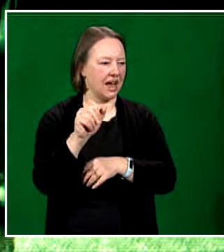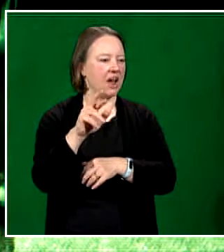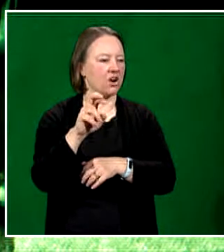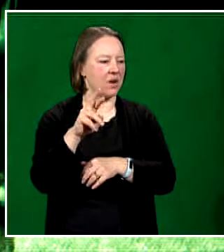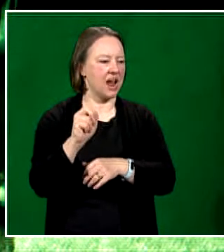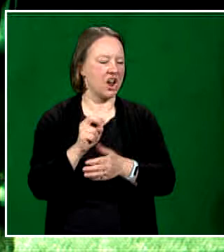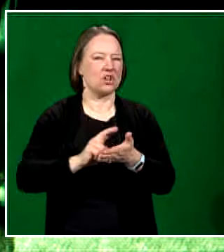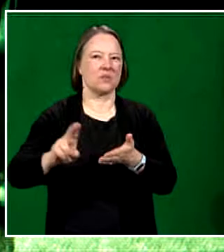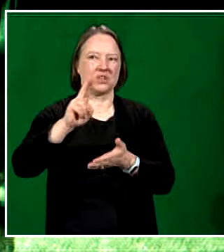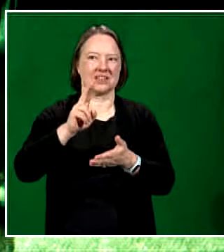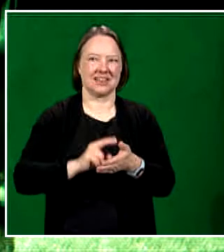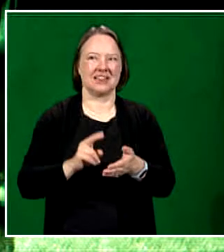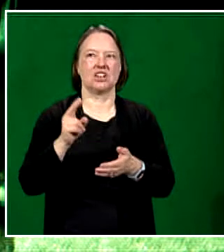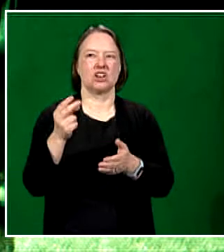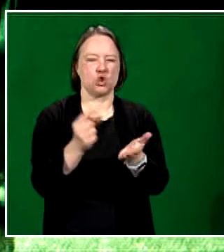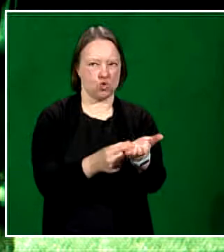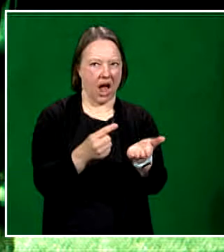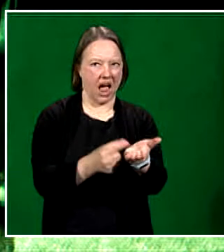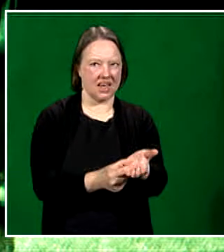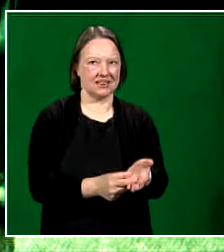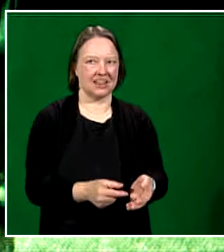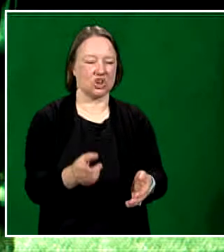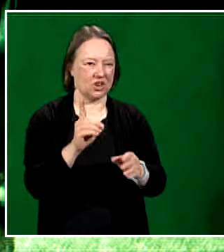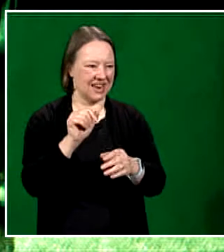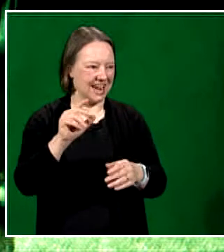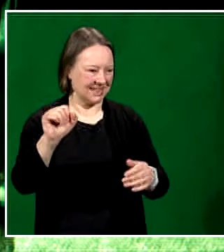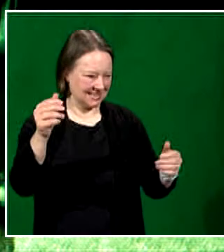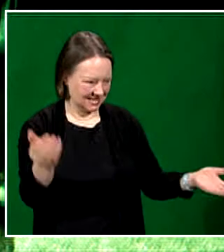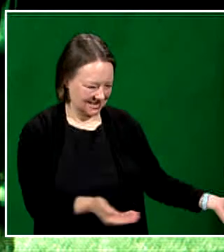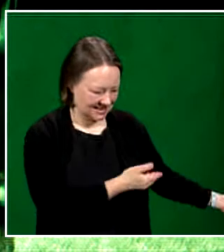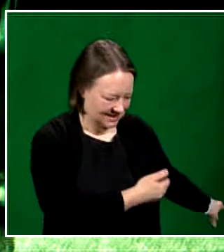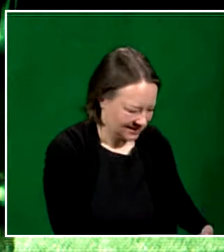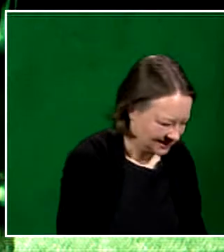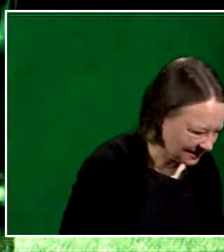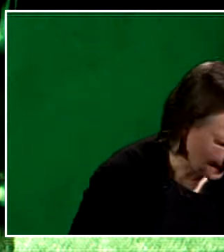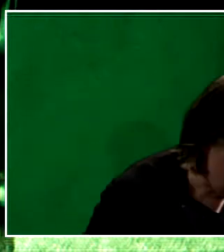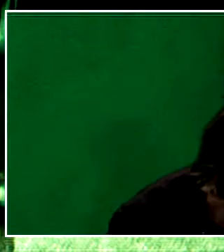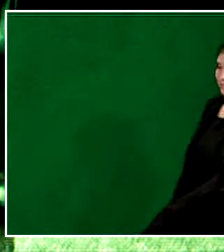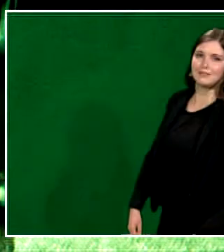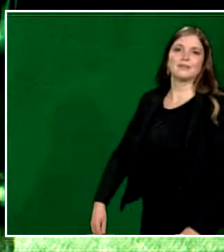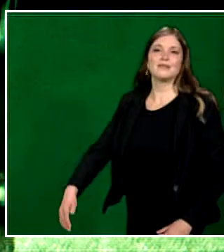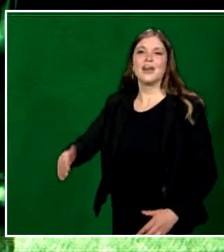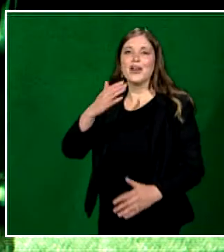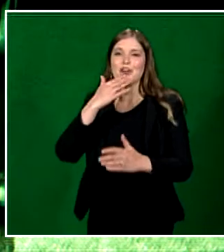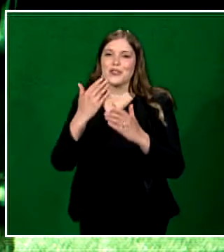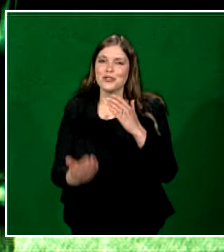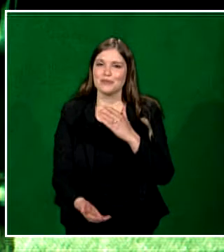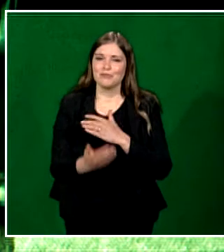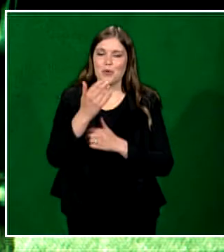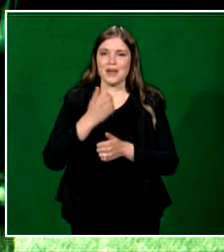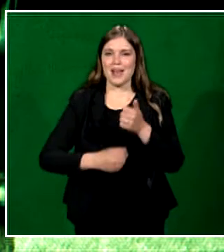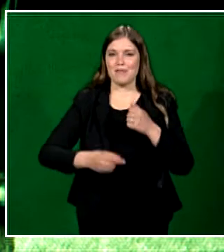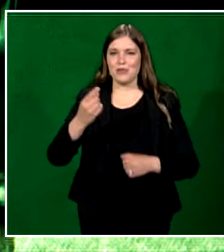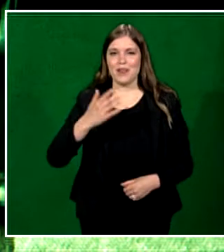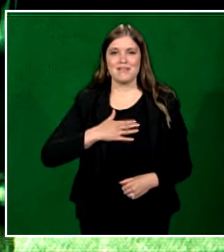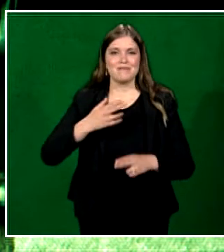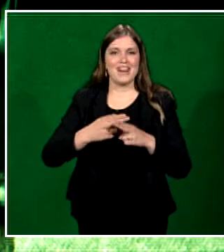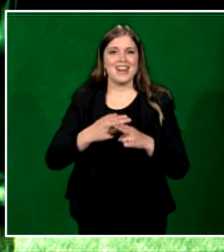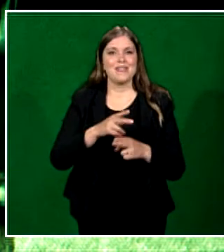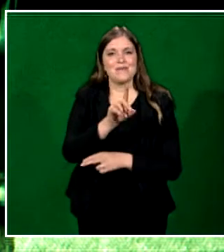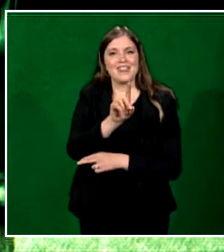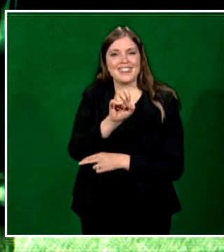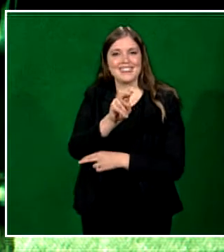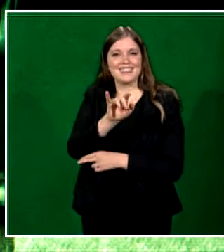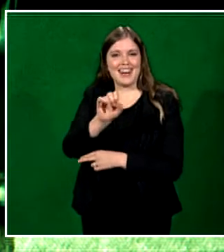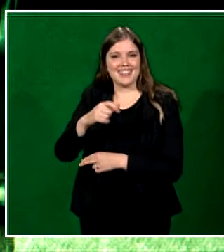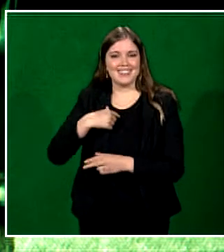his native Uganda. Dennis, take it away. Good morning, everyone. My name is Dennis Sechimpi from